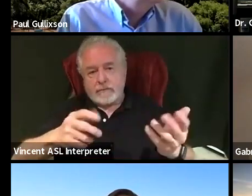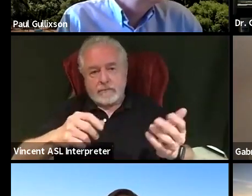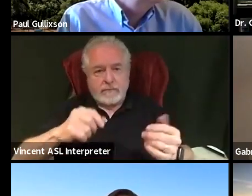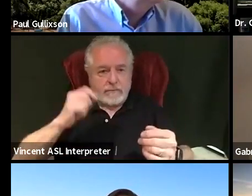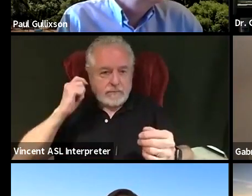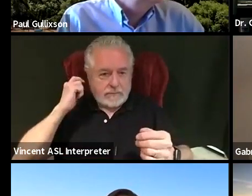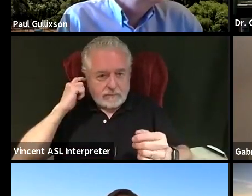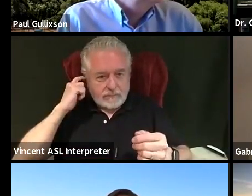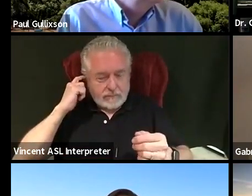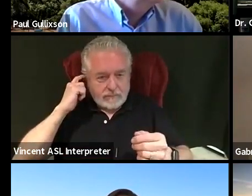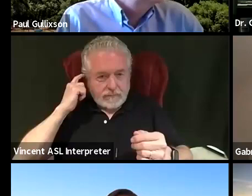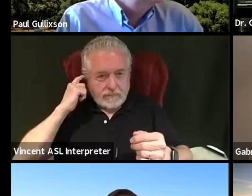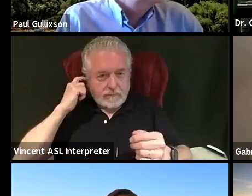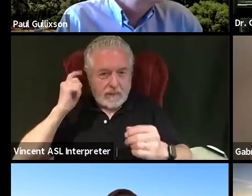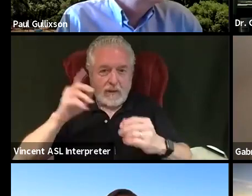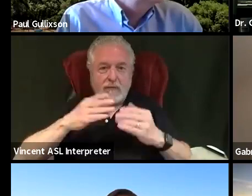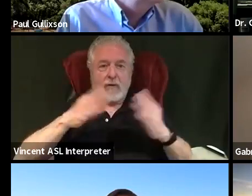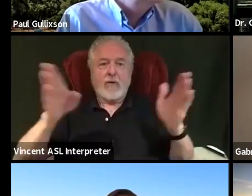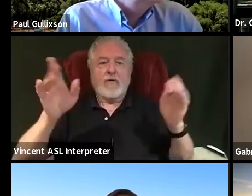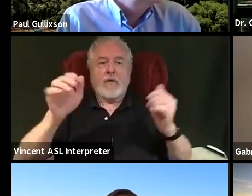I think it kind of goes to the overall,